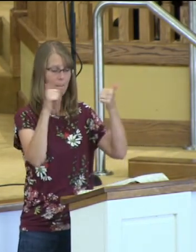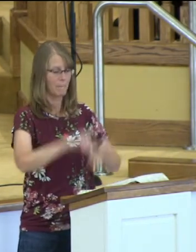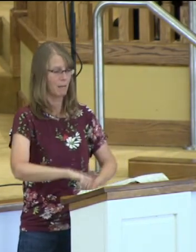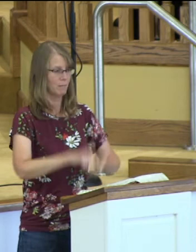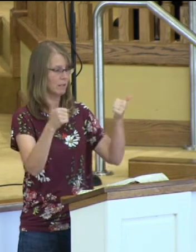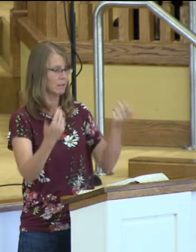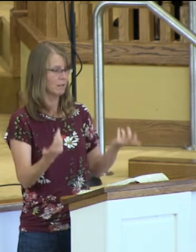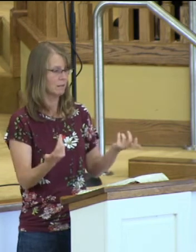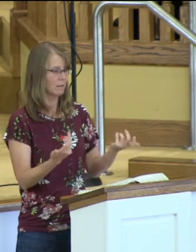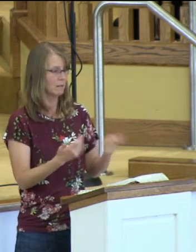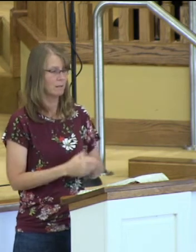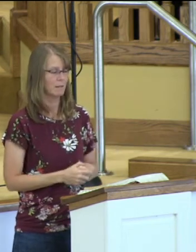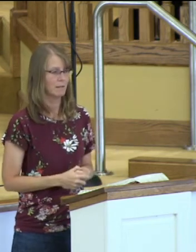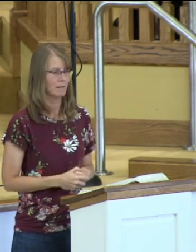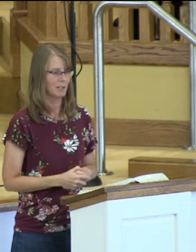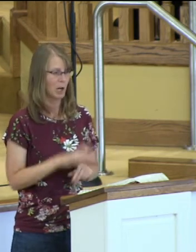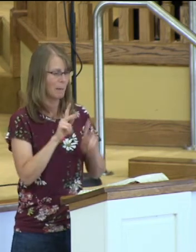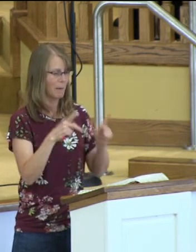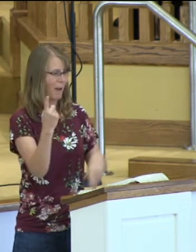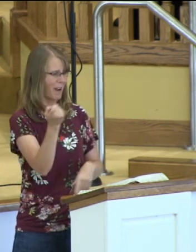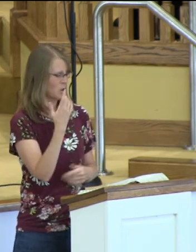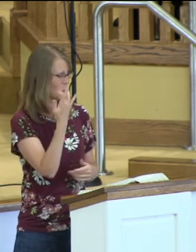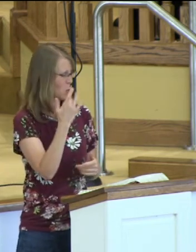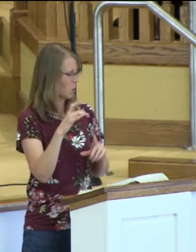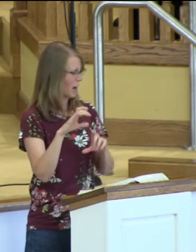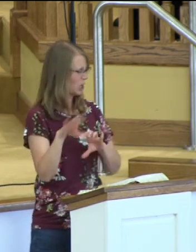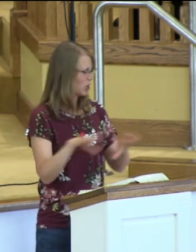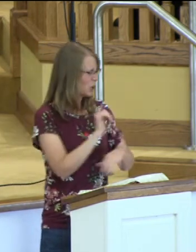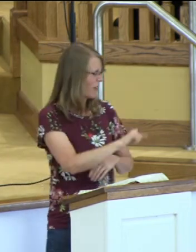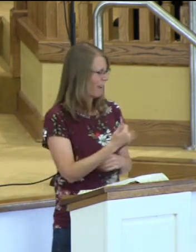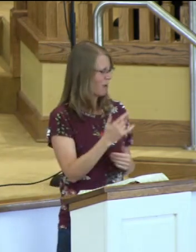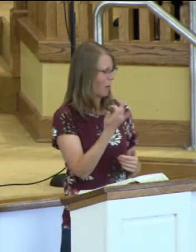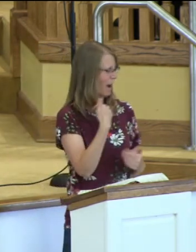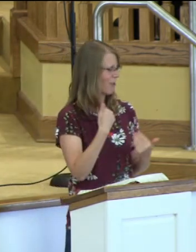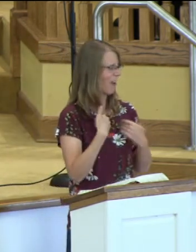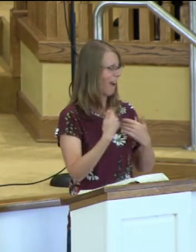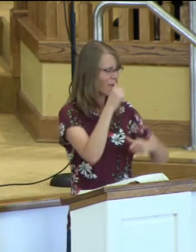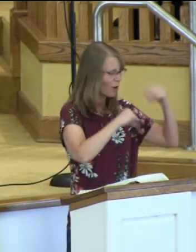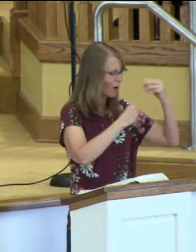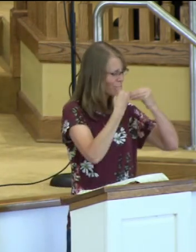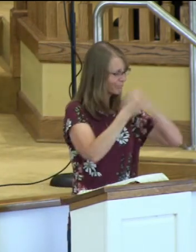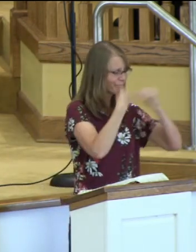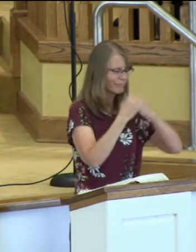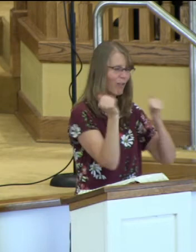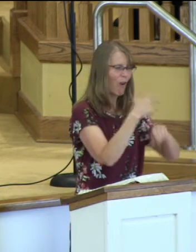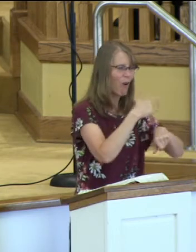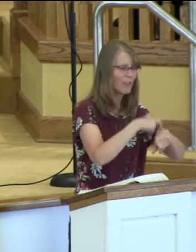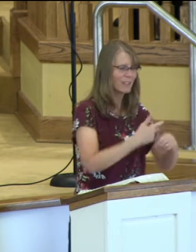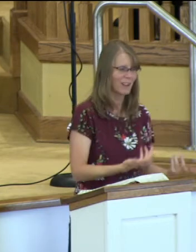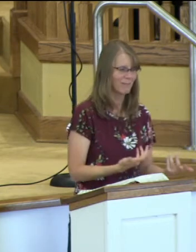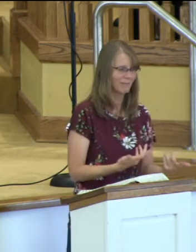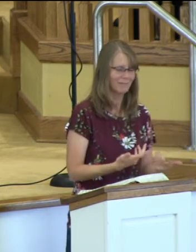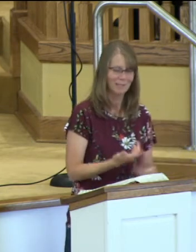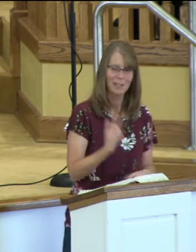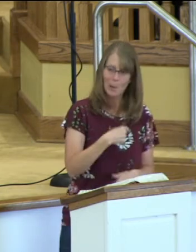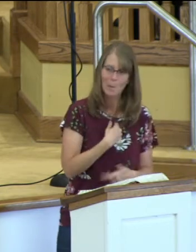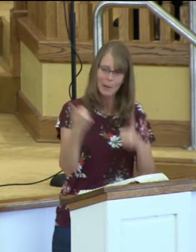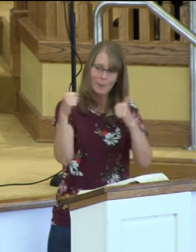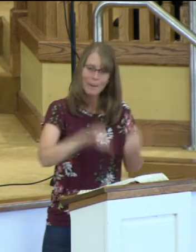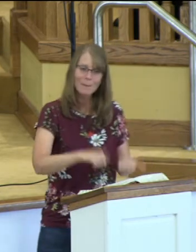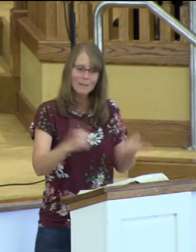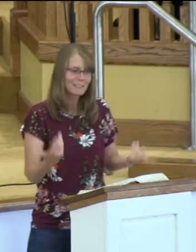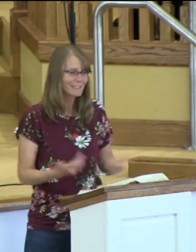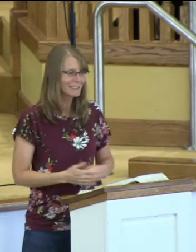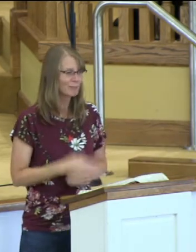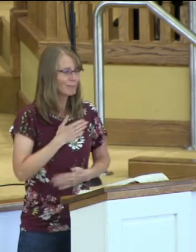that? Because we're Baptist, dude. That's why we have so many fellowships. That's why. Why are all our fellowships around food? We Baptist. Okay. There's